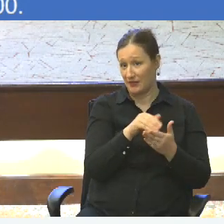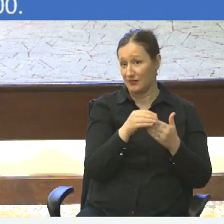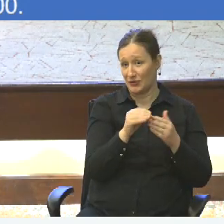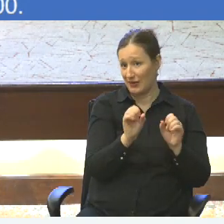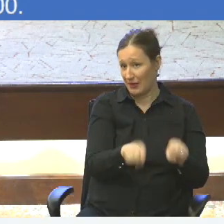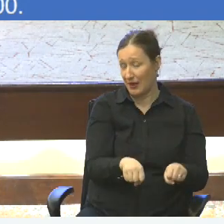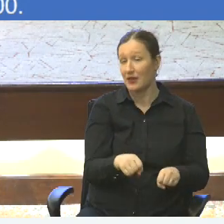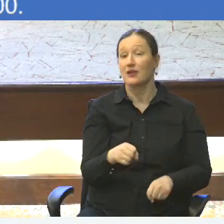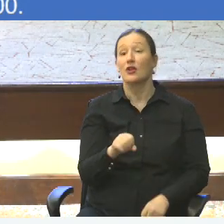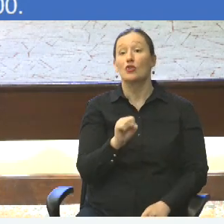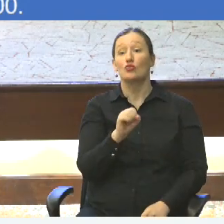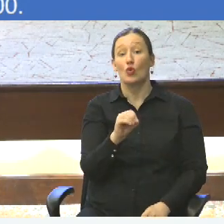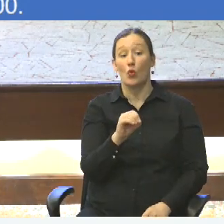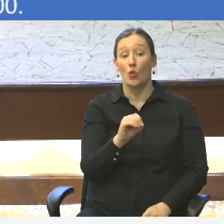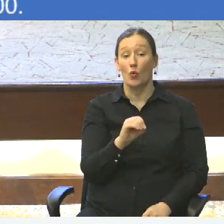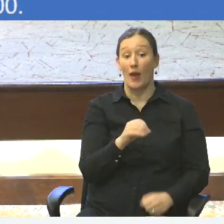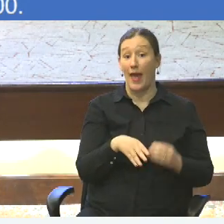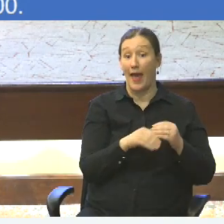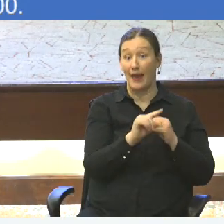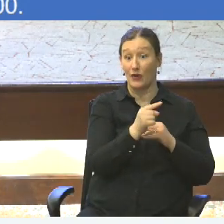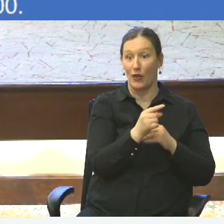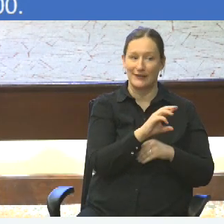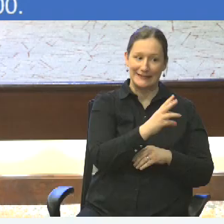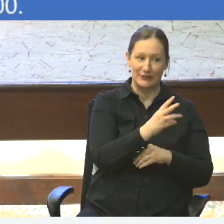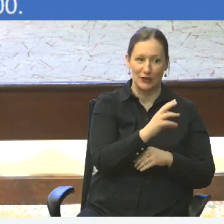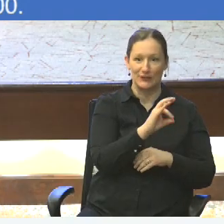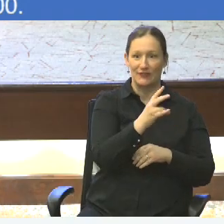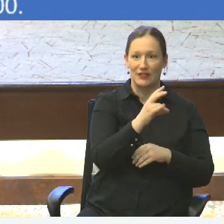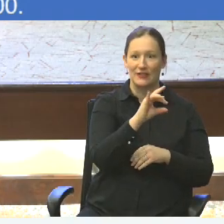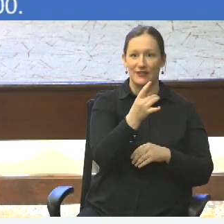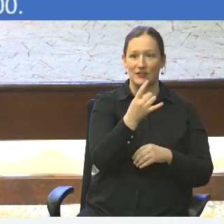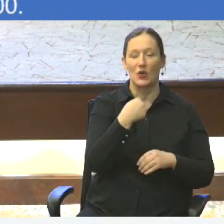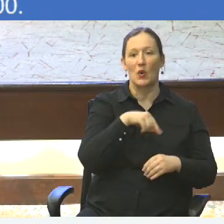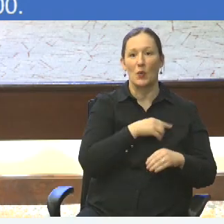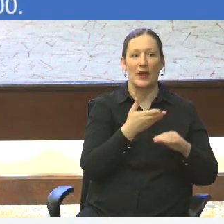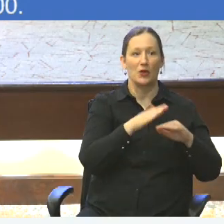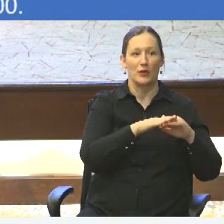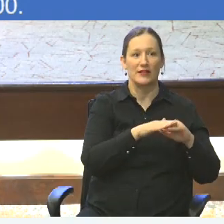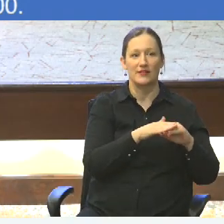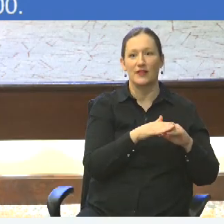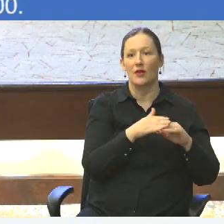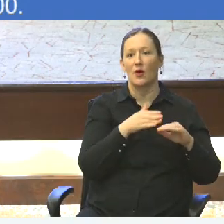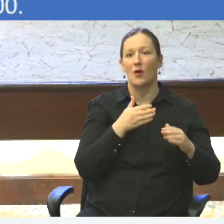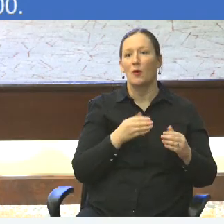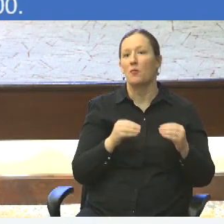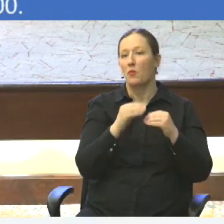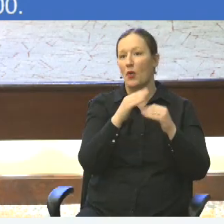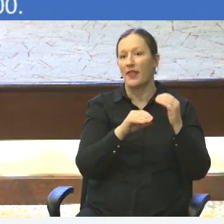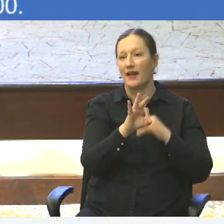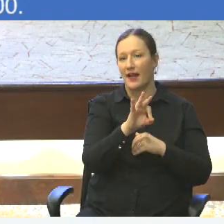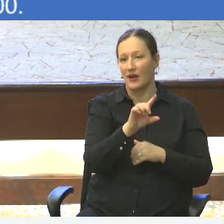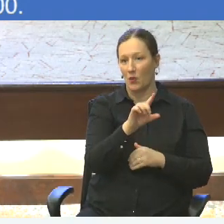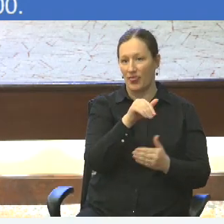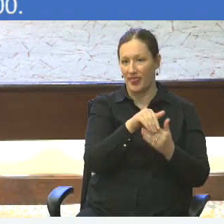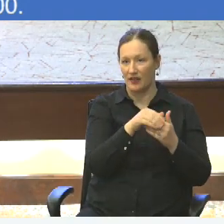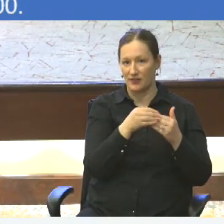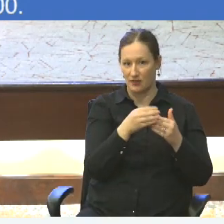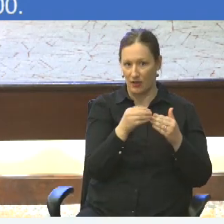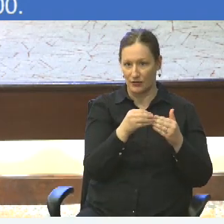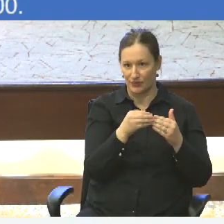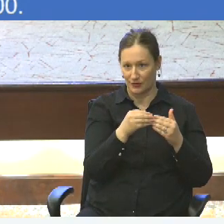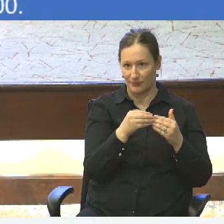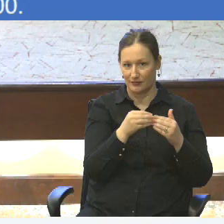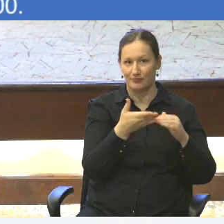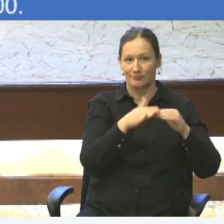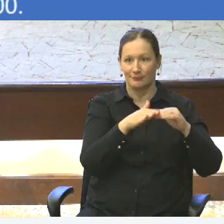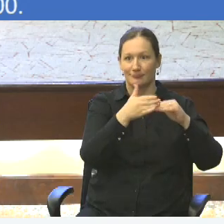per day above $5, additional annual revenue could be increased by over $91,000. As an alternative, the city could consider